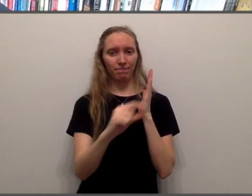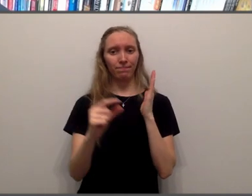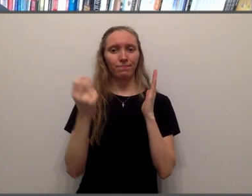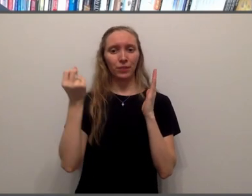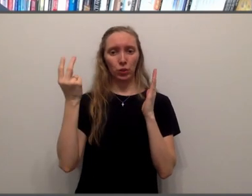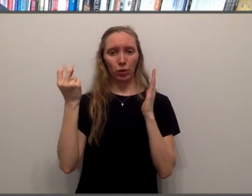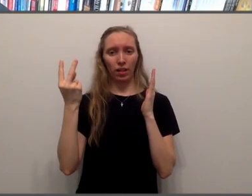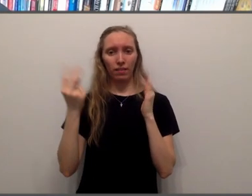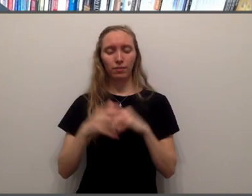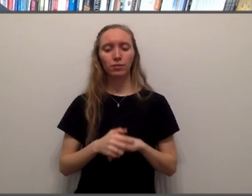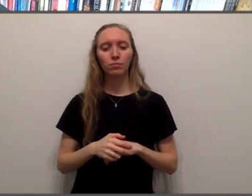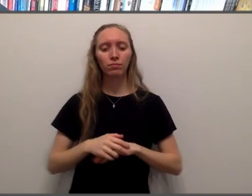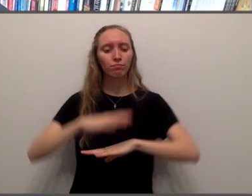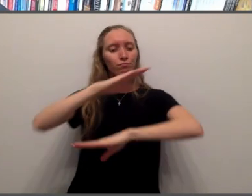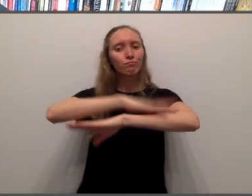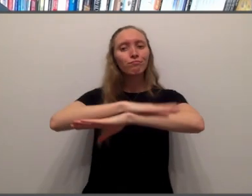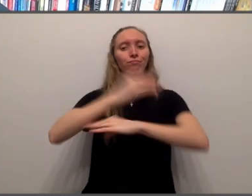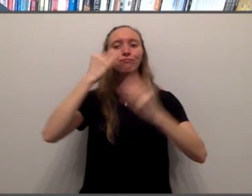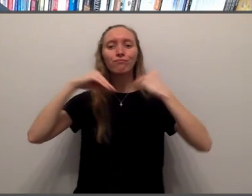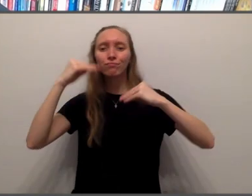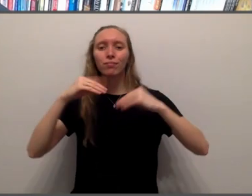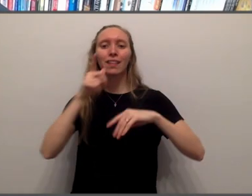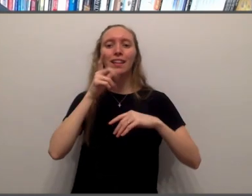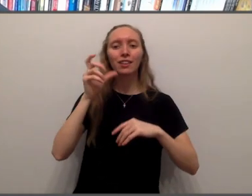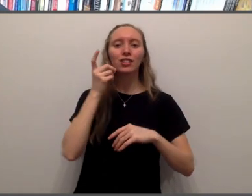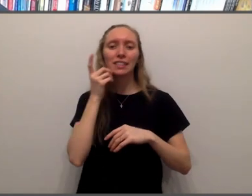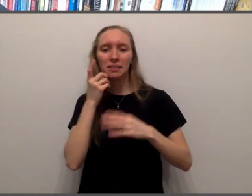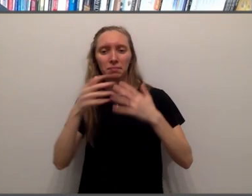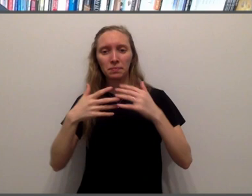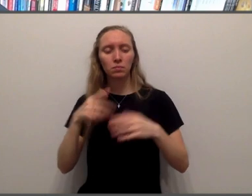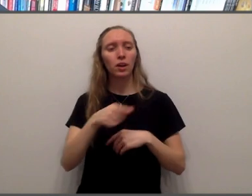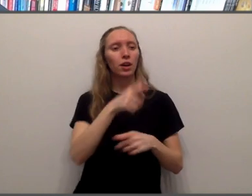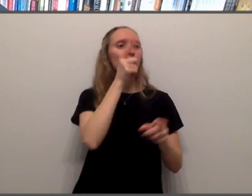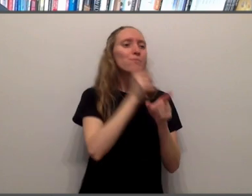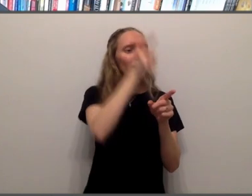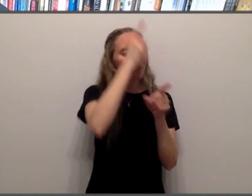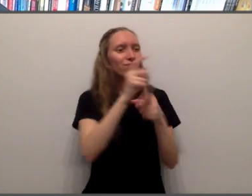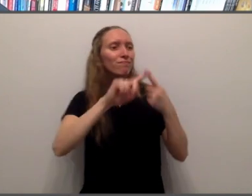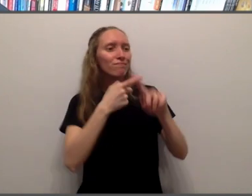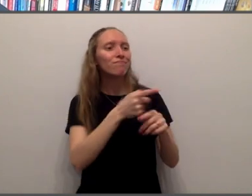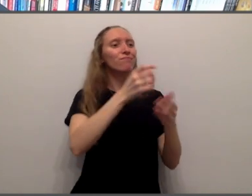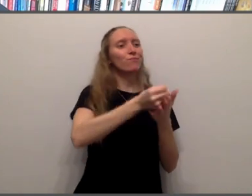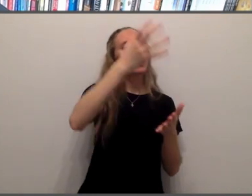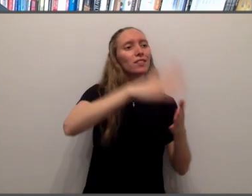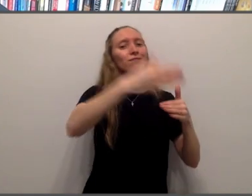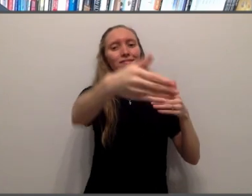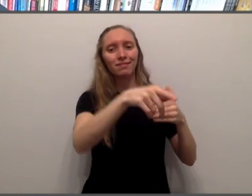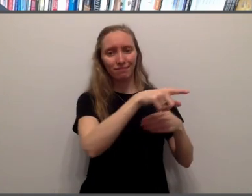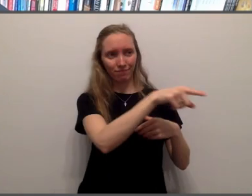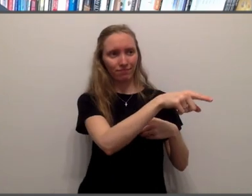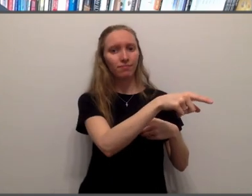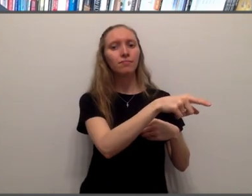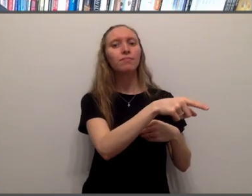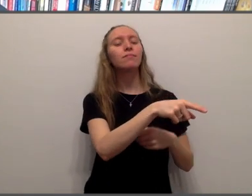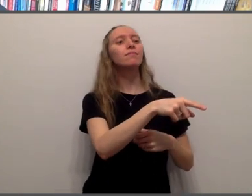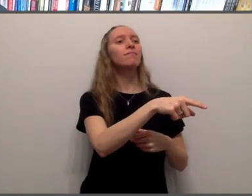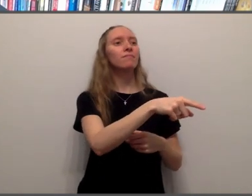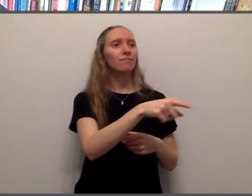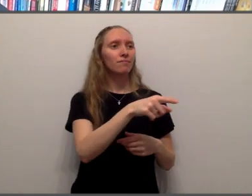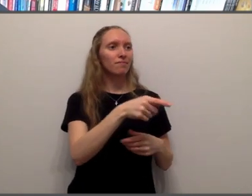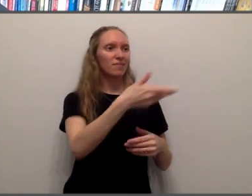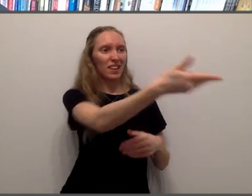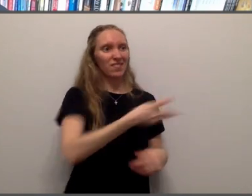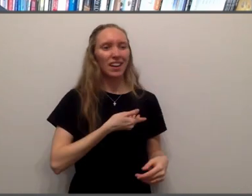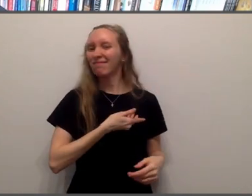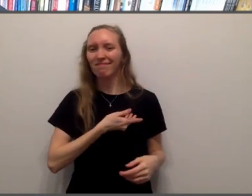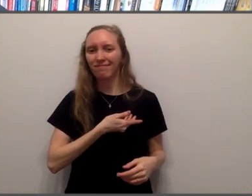when you put on a luncheon or a banquet, he says, don't invite your friends, brothers, relatives, and rich neighbors, for they will invite you back and that will be your only reward.